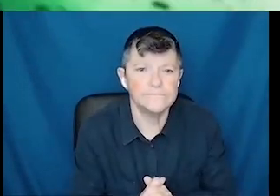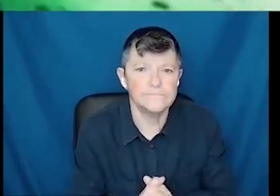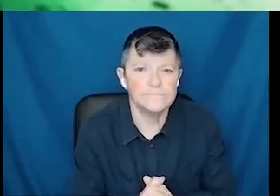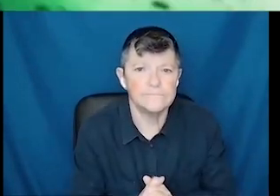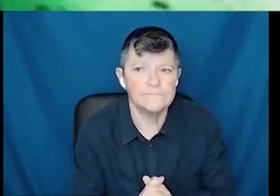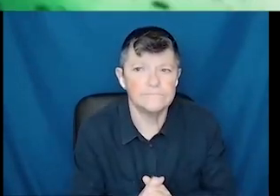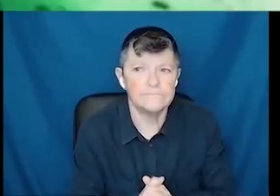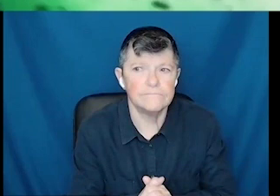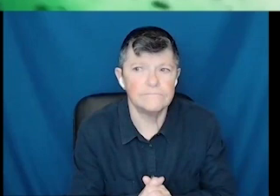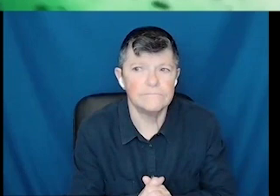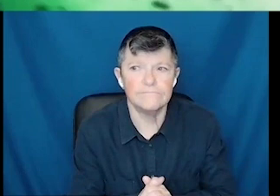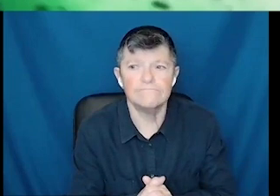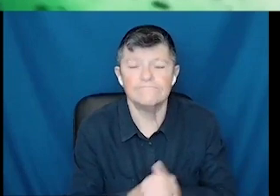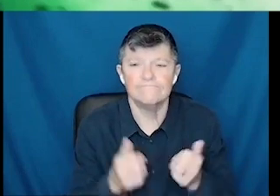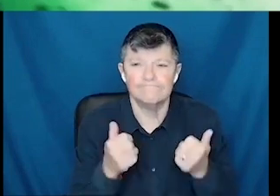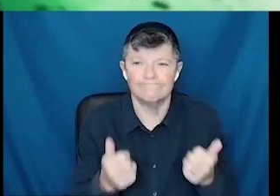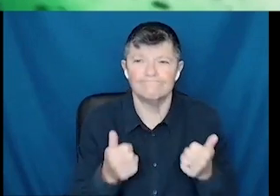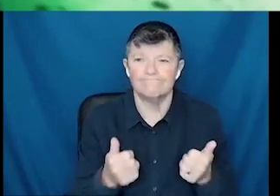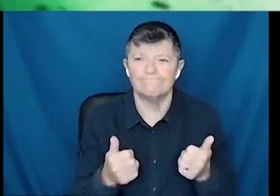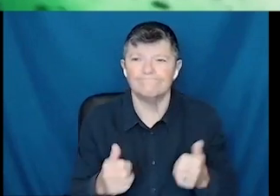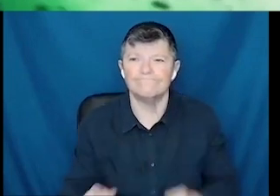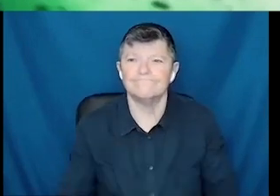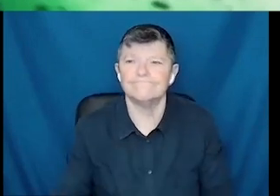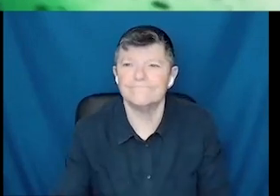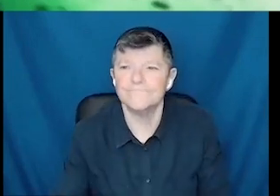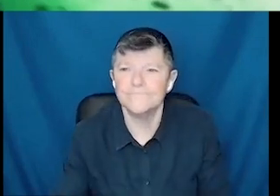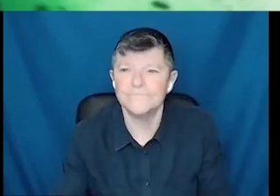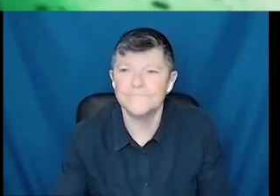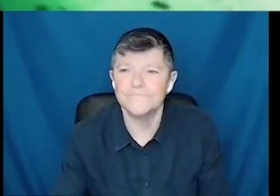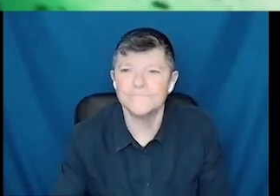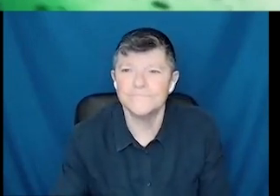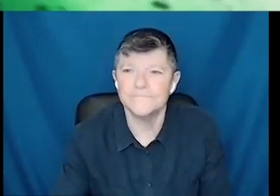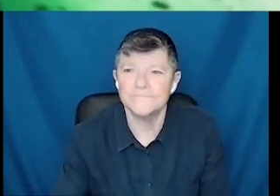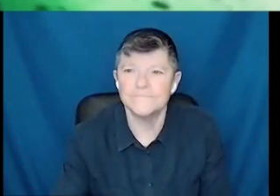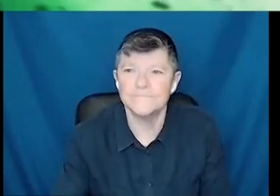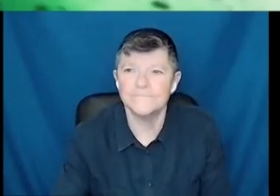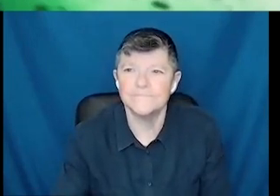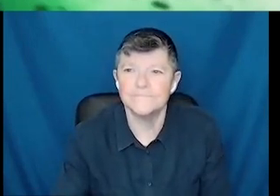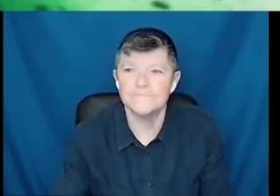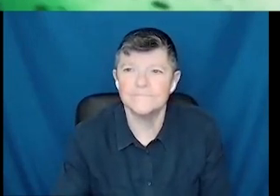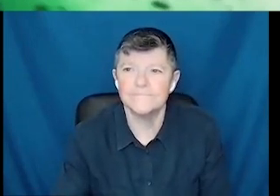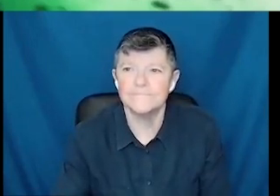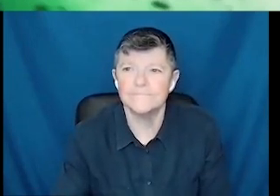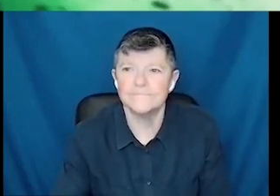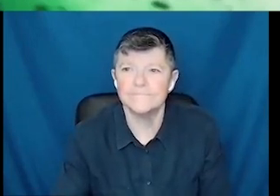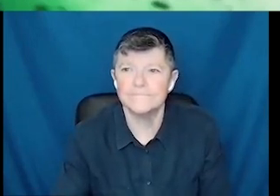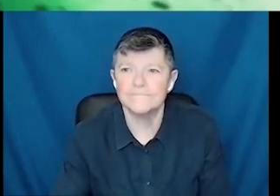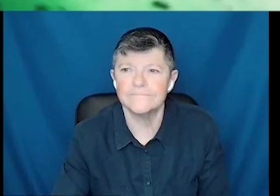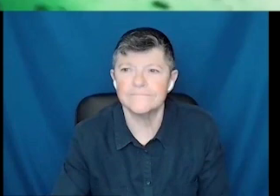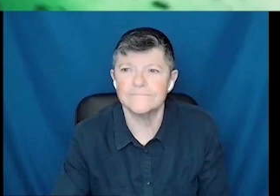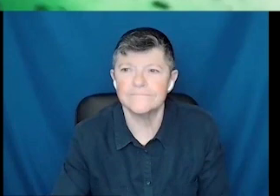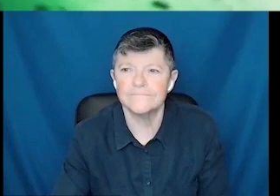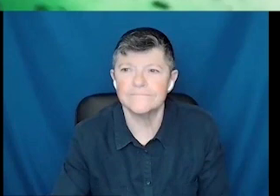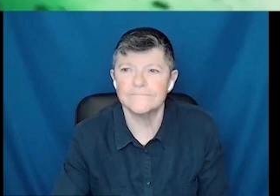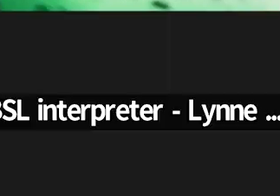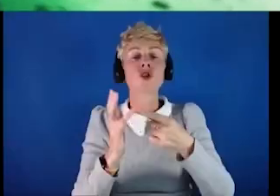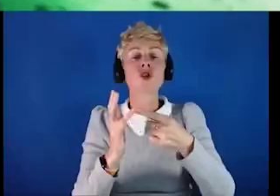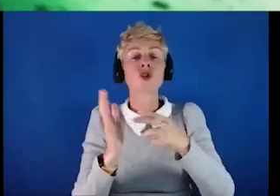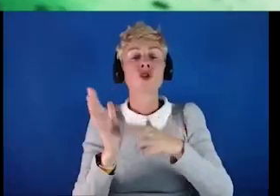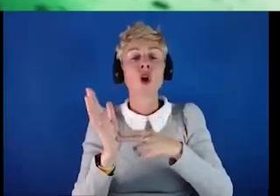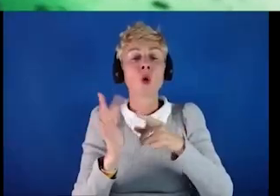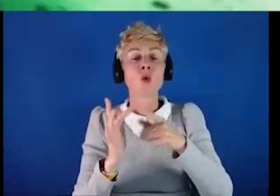Here's the beginnings of the artwork in the studio. You can see that kind of like Tony works with the